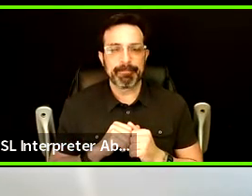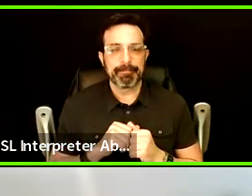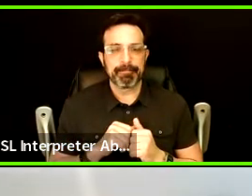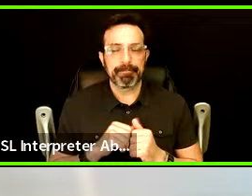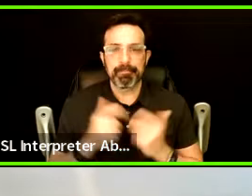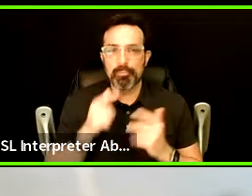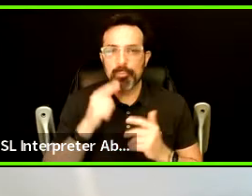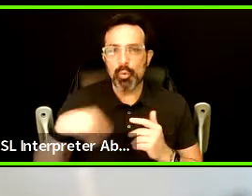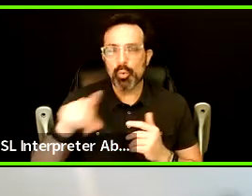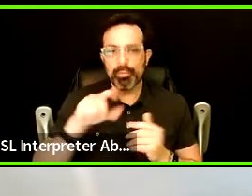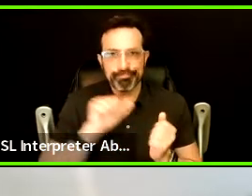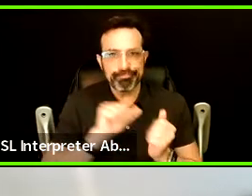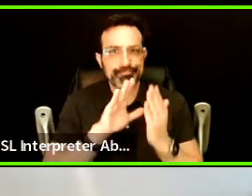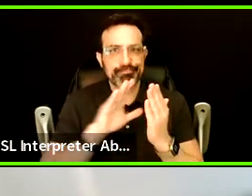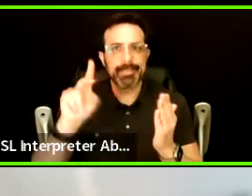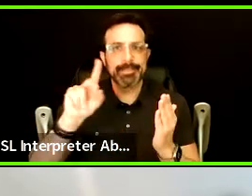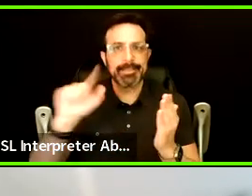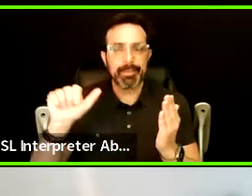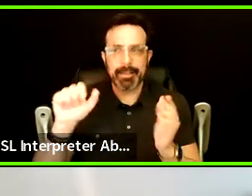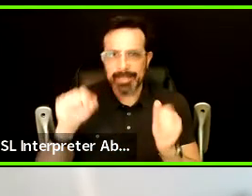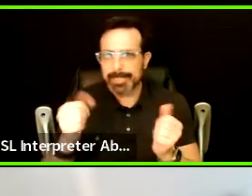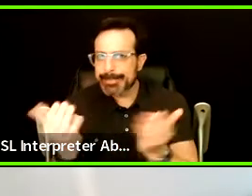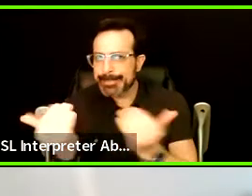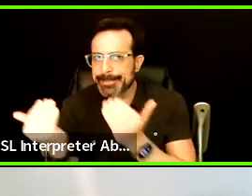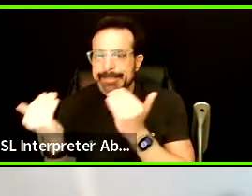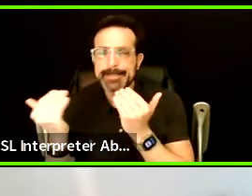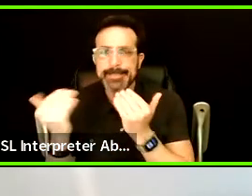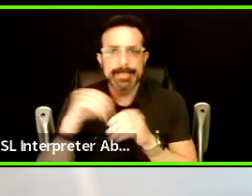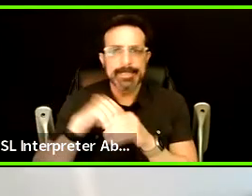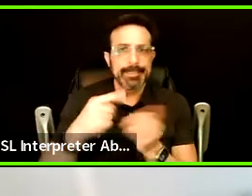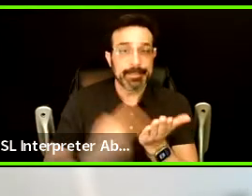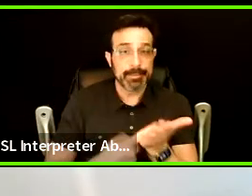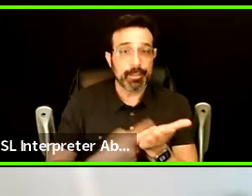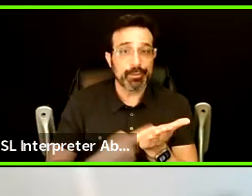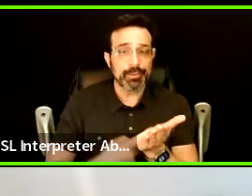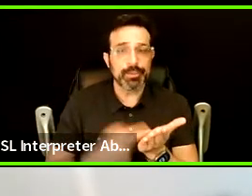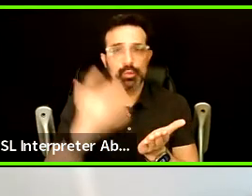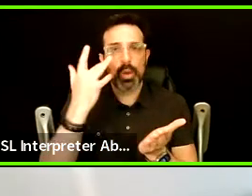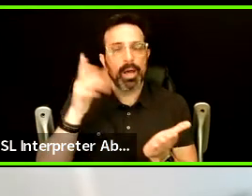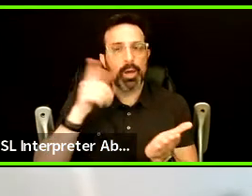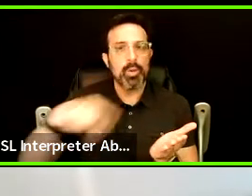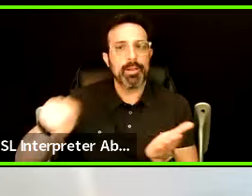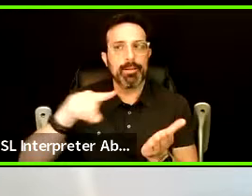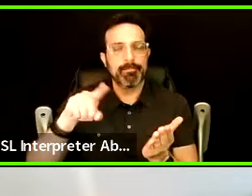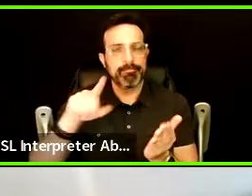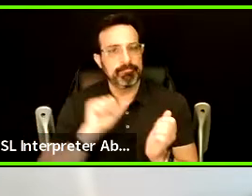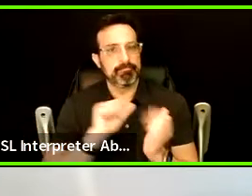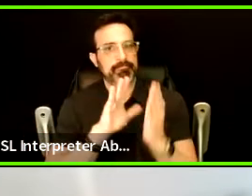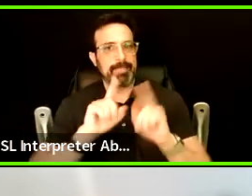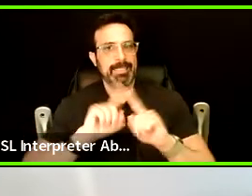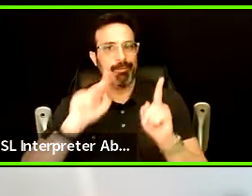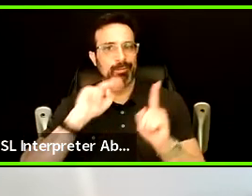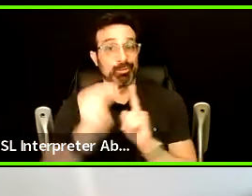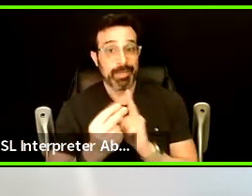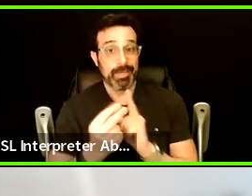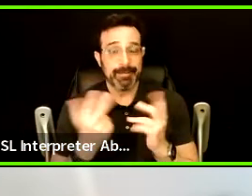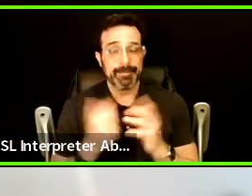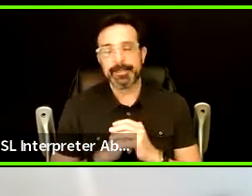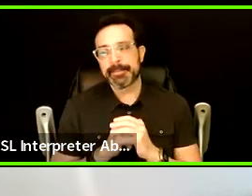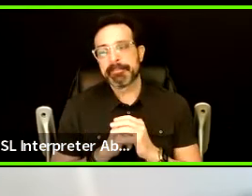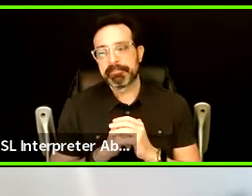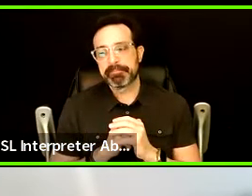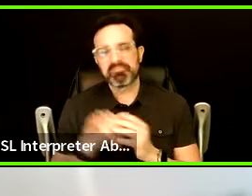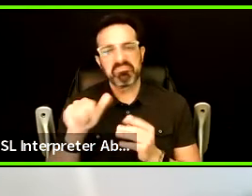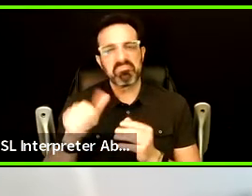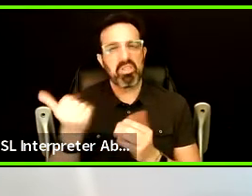experiencing disability to be engaged in our discussions, because they'll be coming at it with a different perspective. So that was another